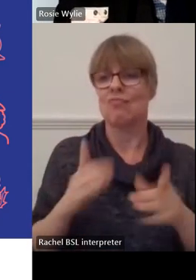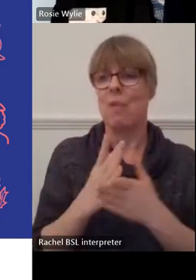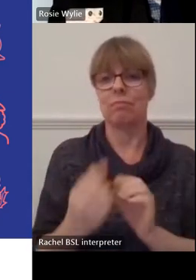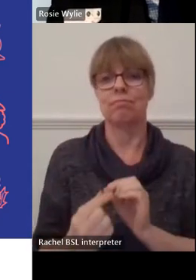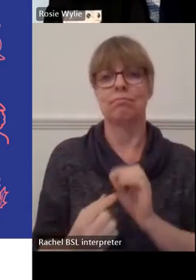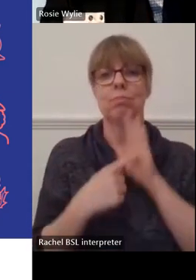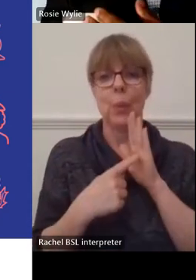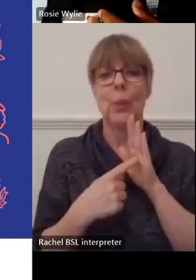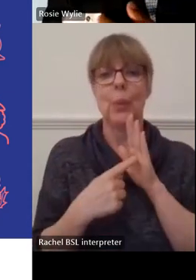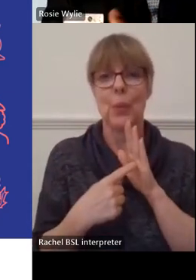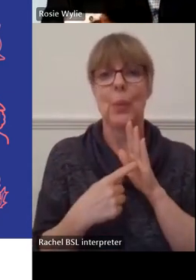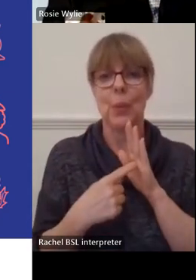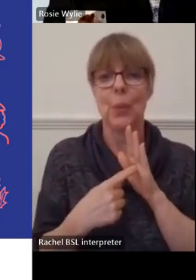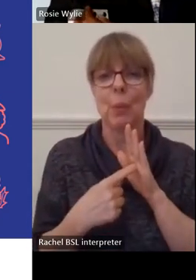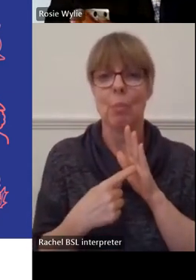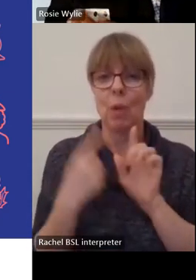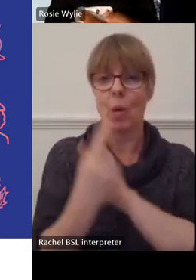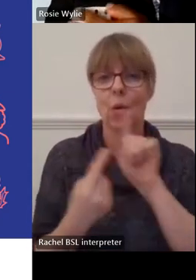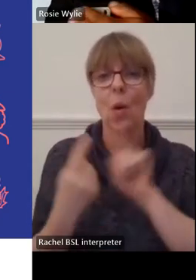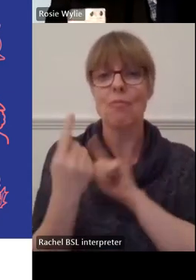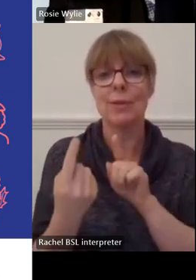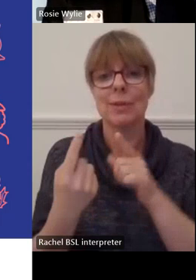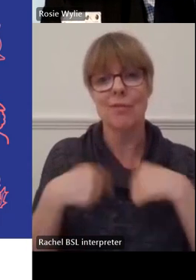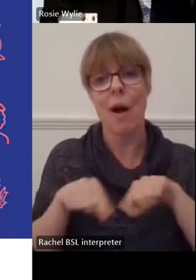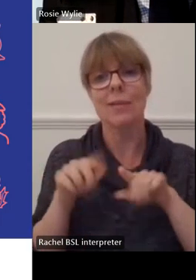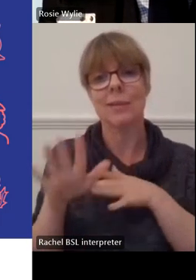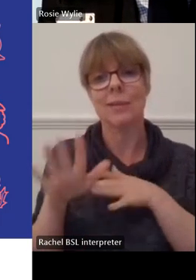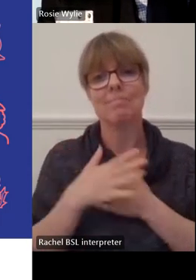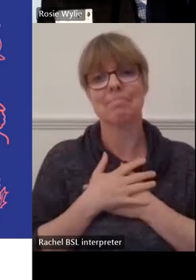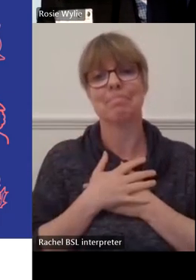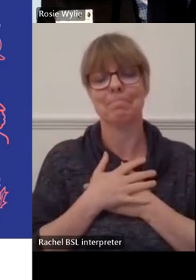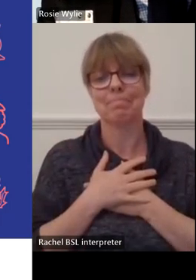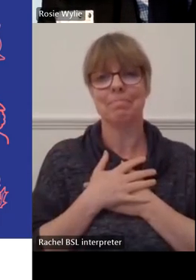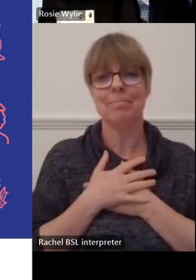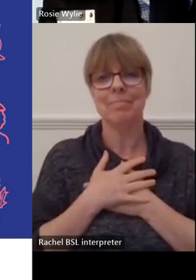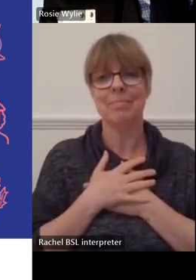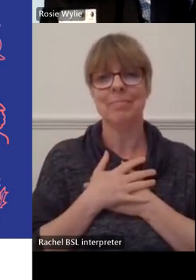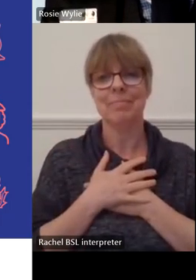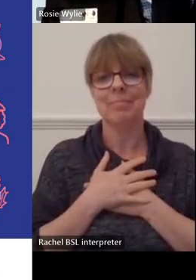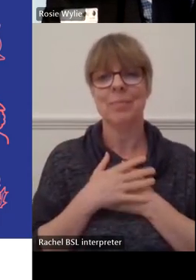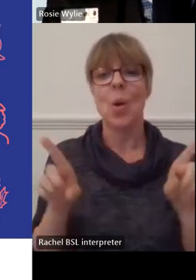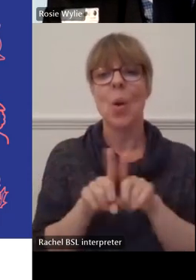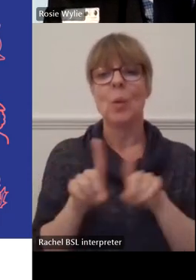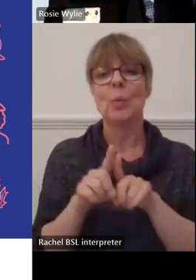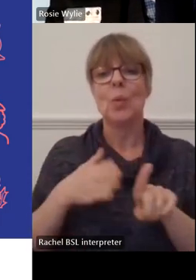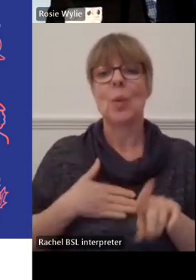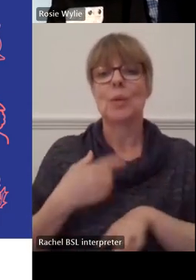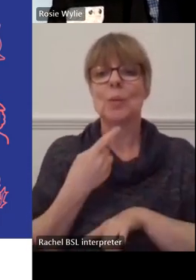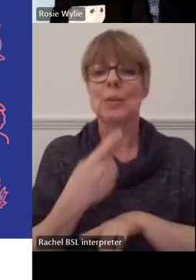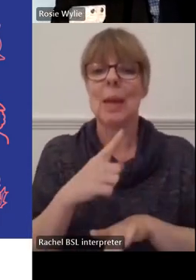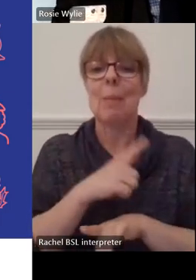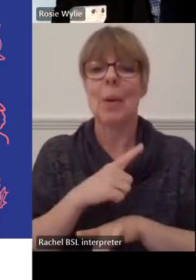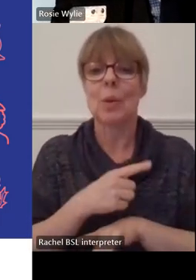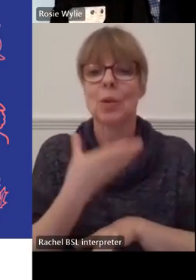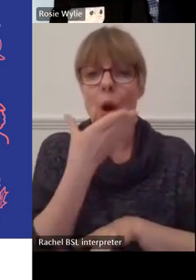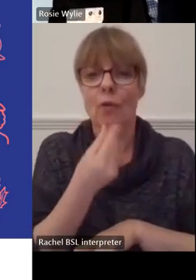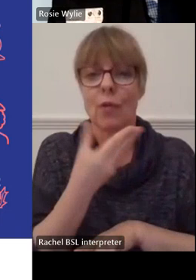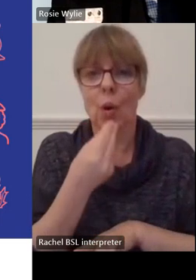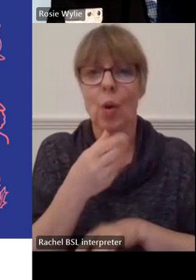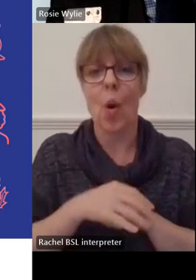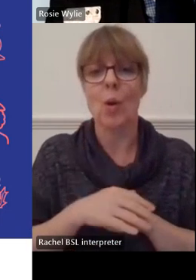important conference for us. And I also want to say, because of the cold, I've lost my